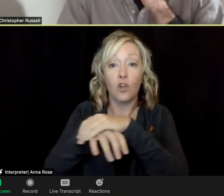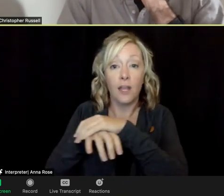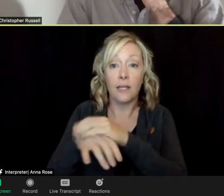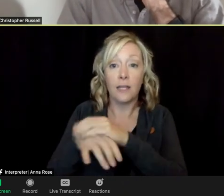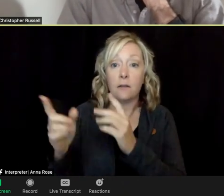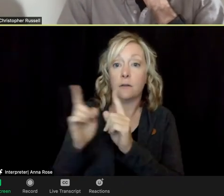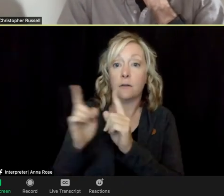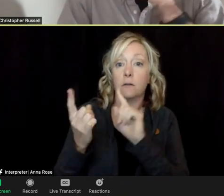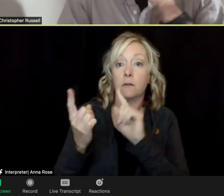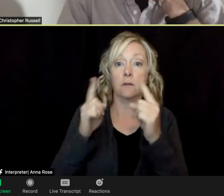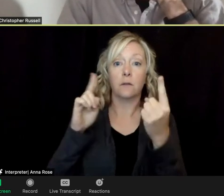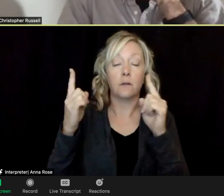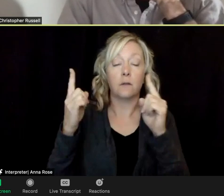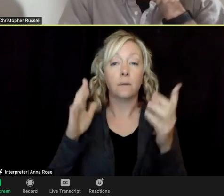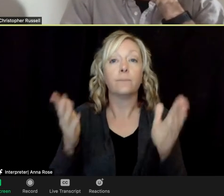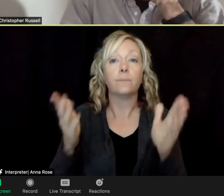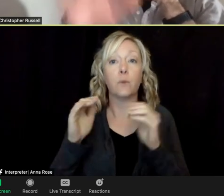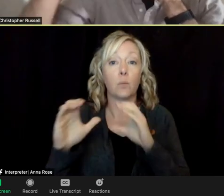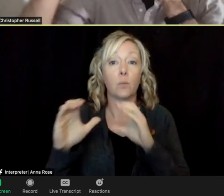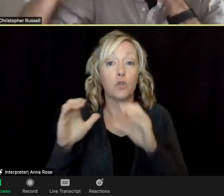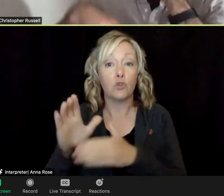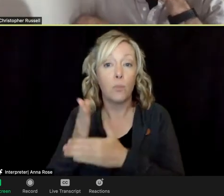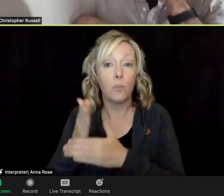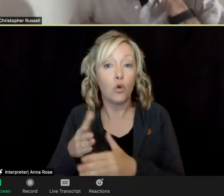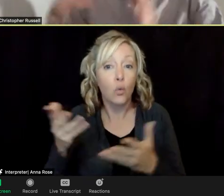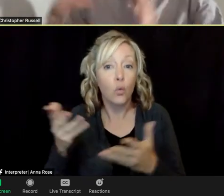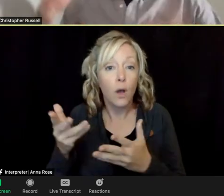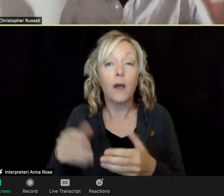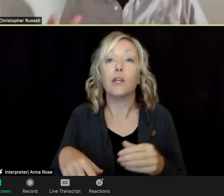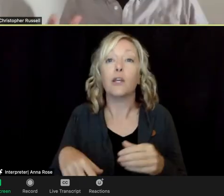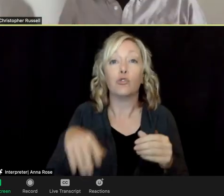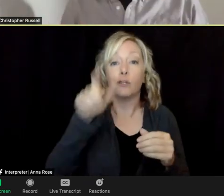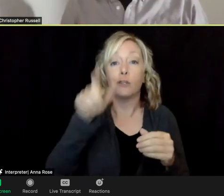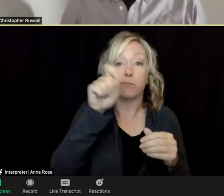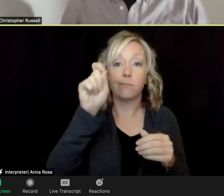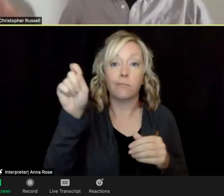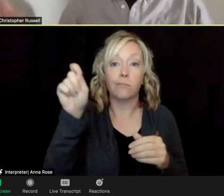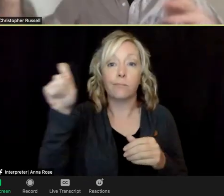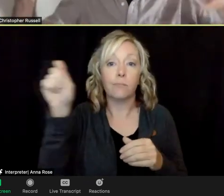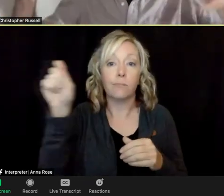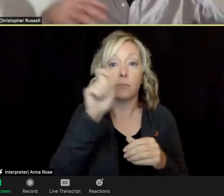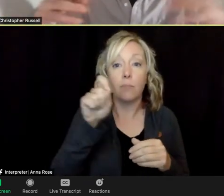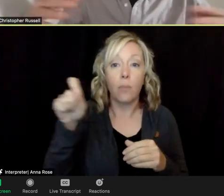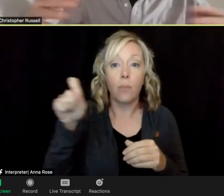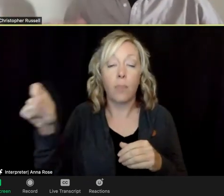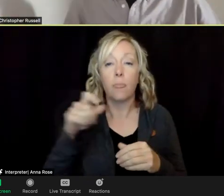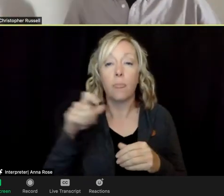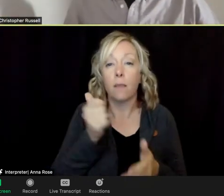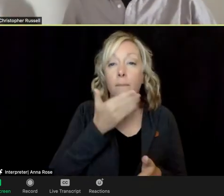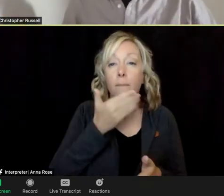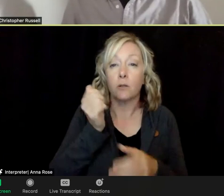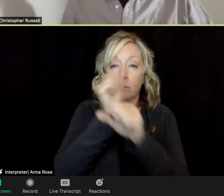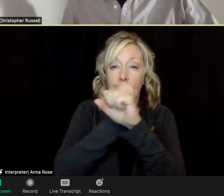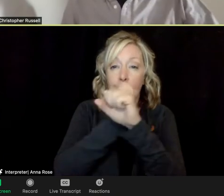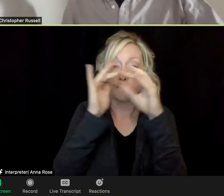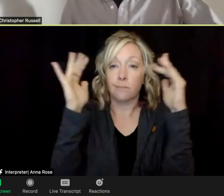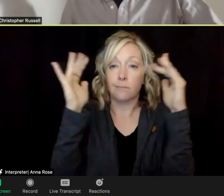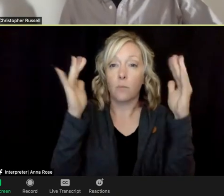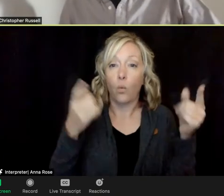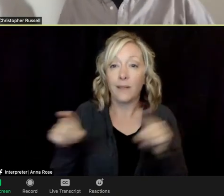physical contact, communication partner. And you're just kind of going down the line and getting a sense of, what's happening in all of these external